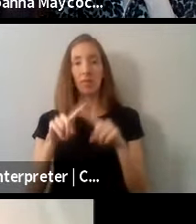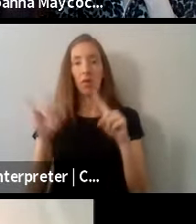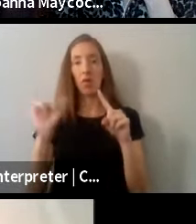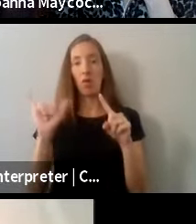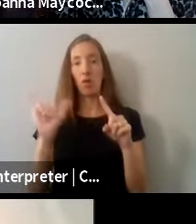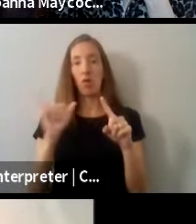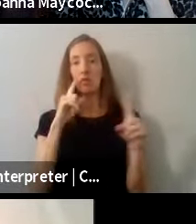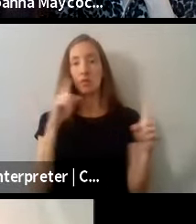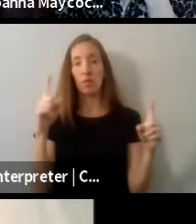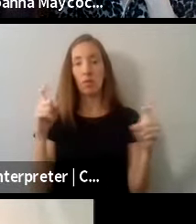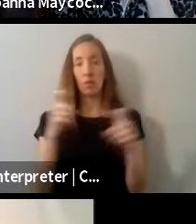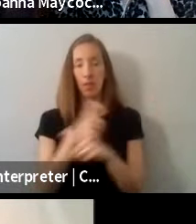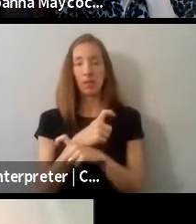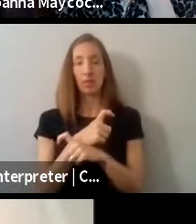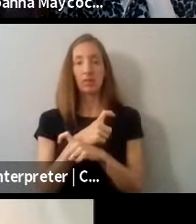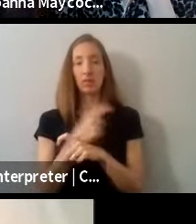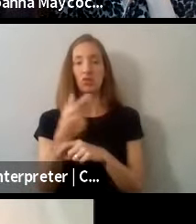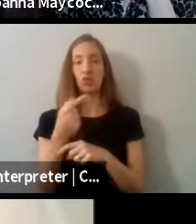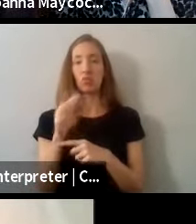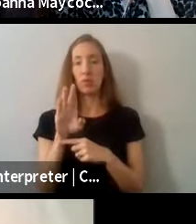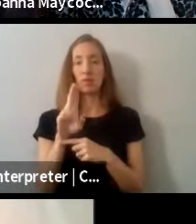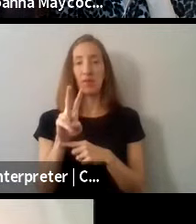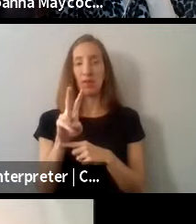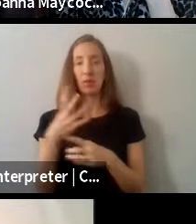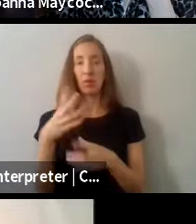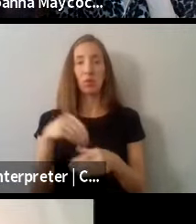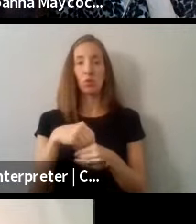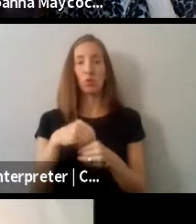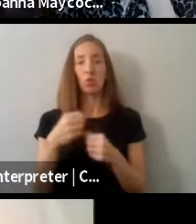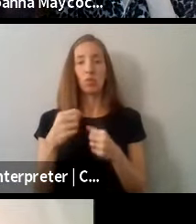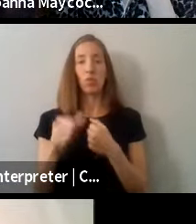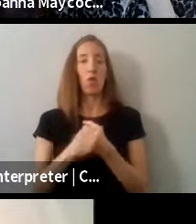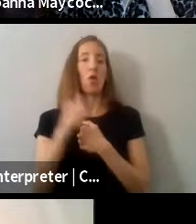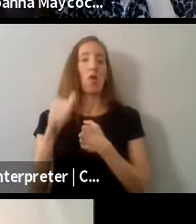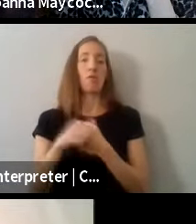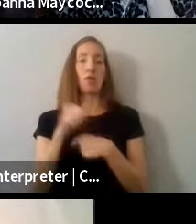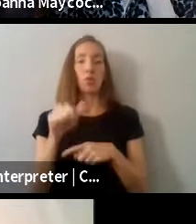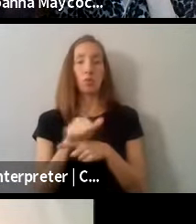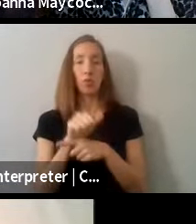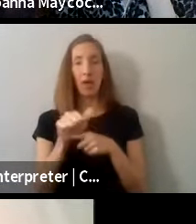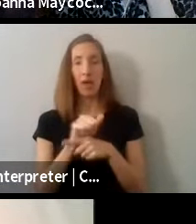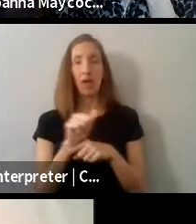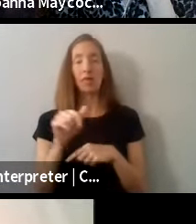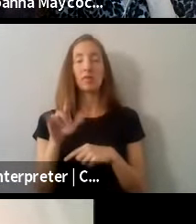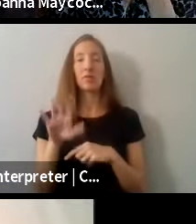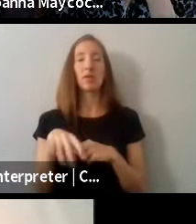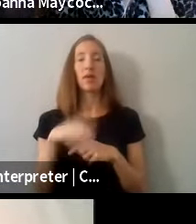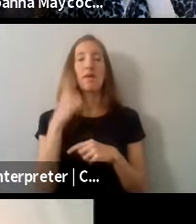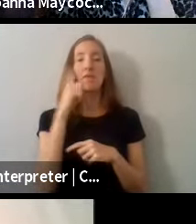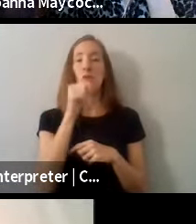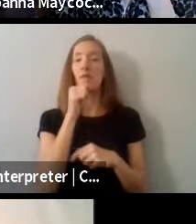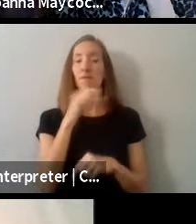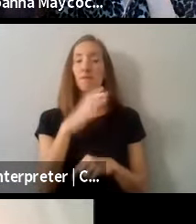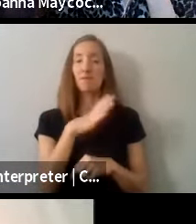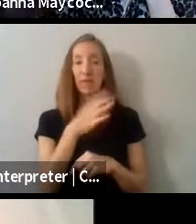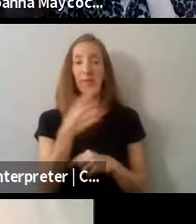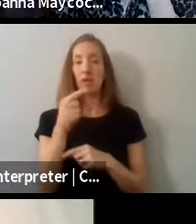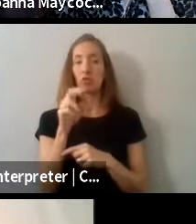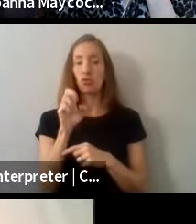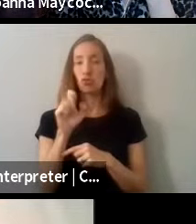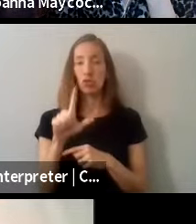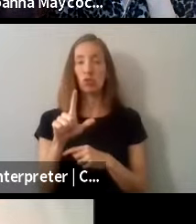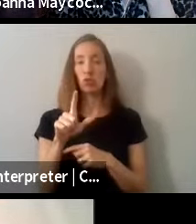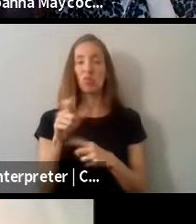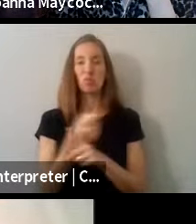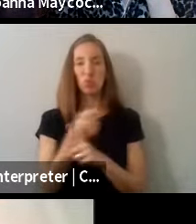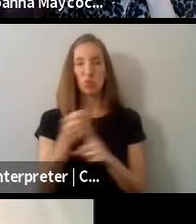gender-based violence, including harmful practices such as female genital mutilation, as well as child marriages.